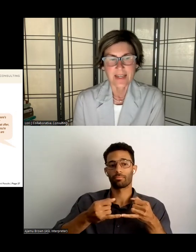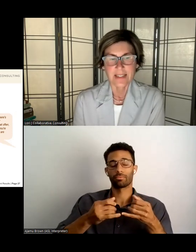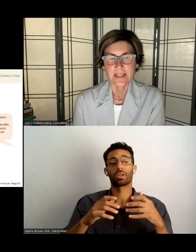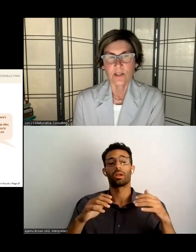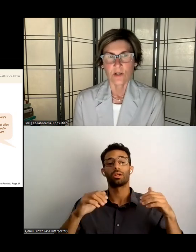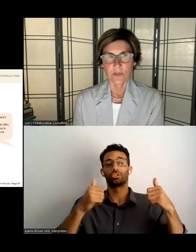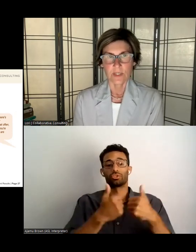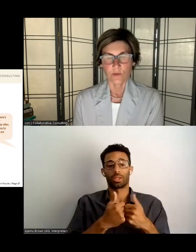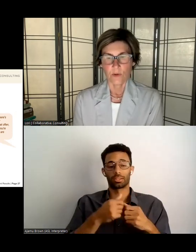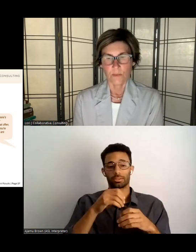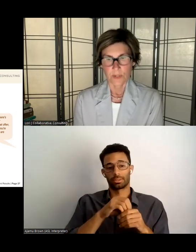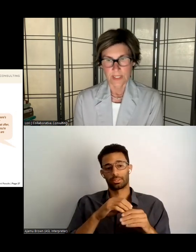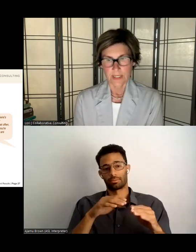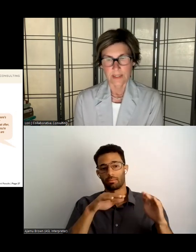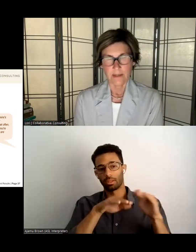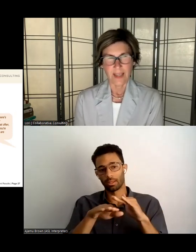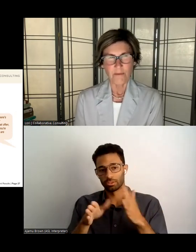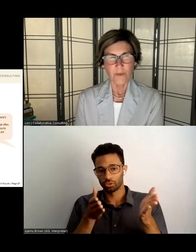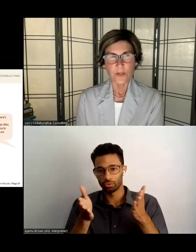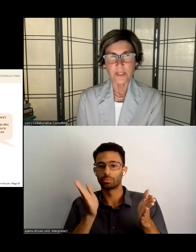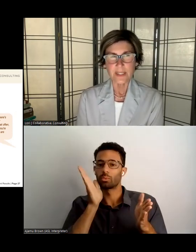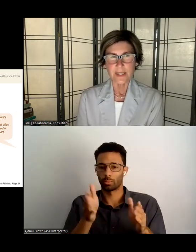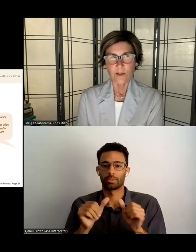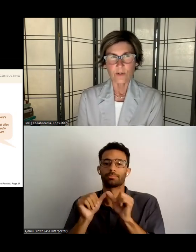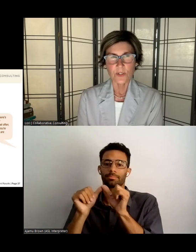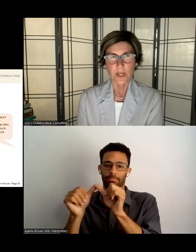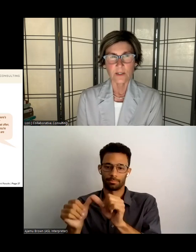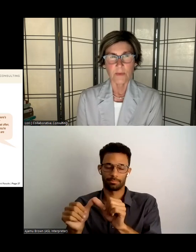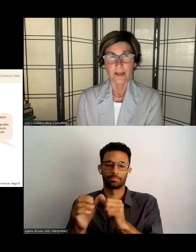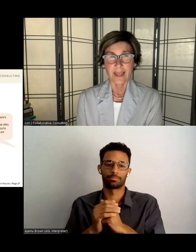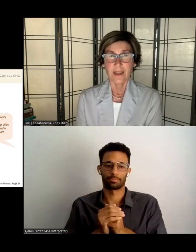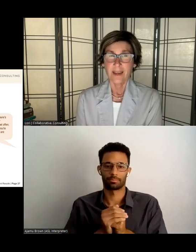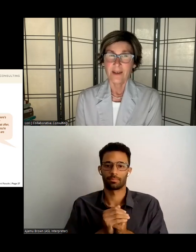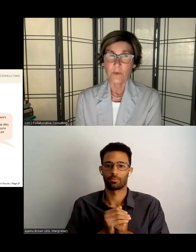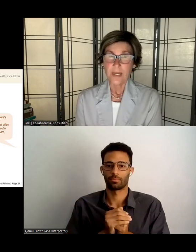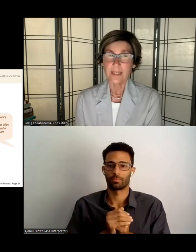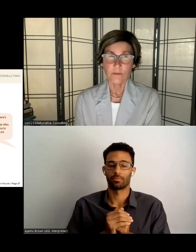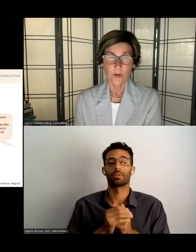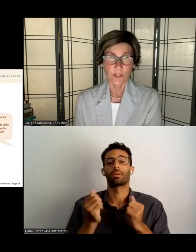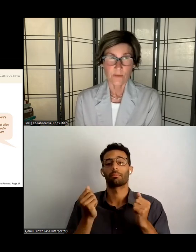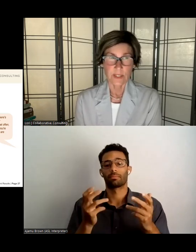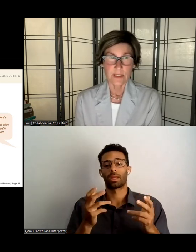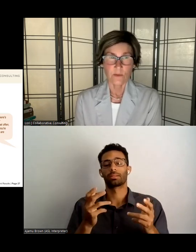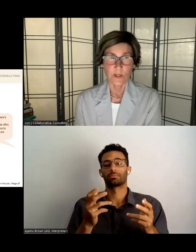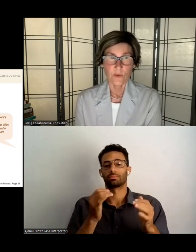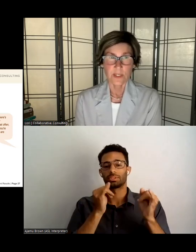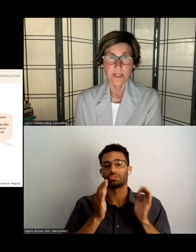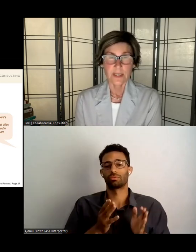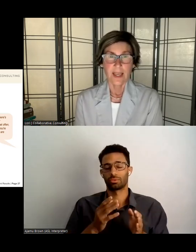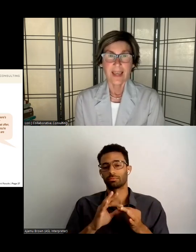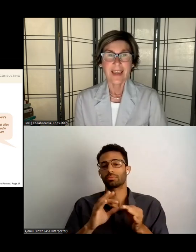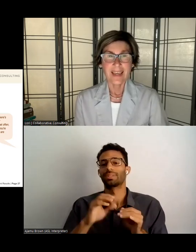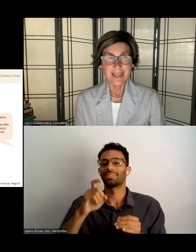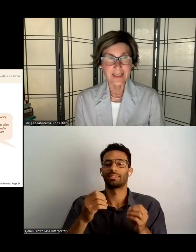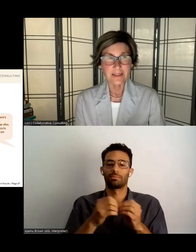challenges in accessing services will persist. And mostly stakeholders talked about, hey, we need more services and